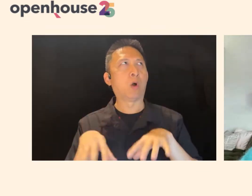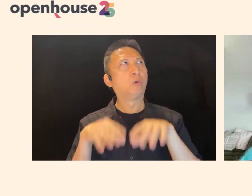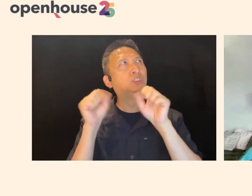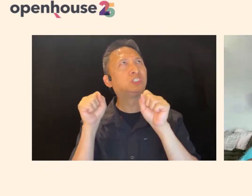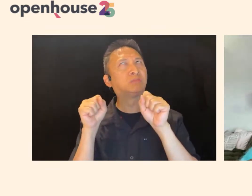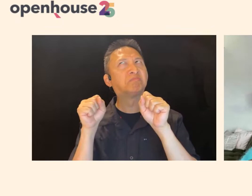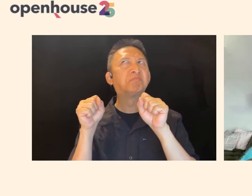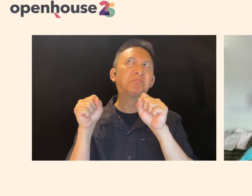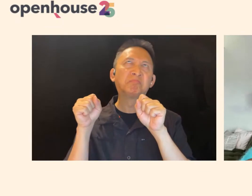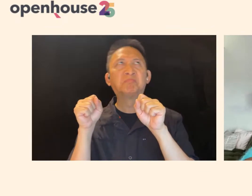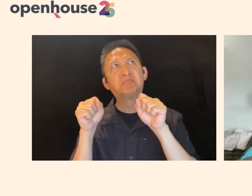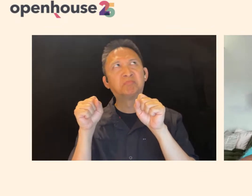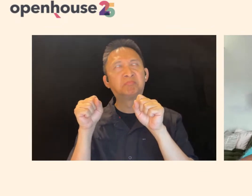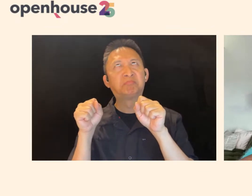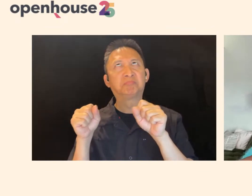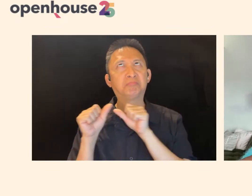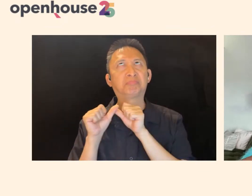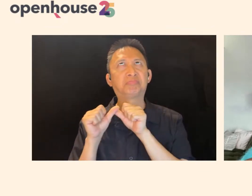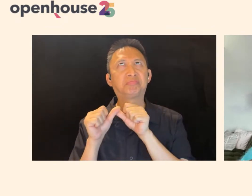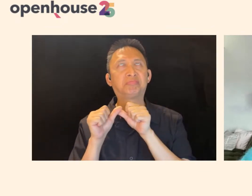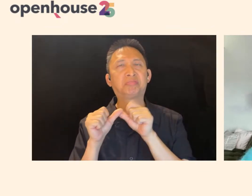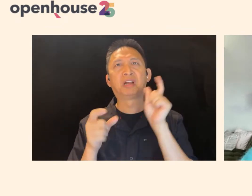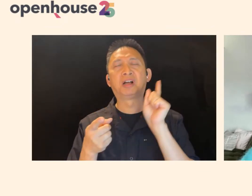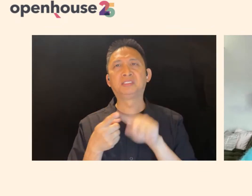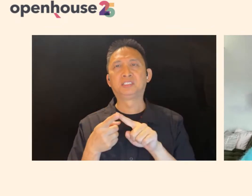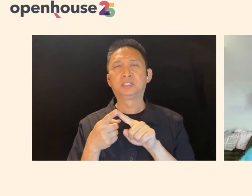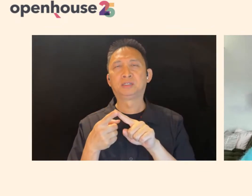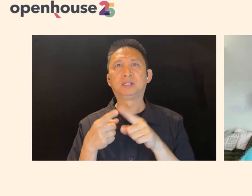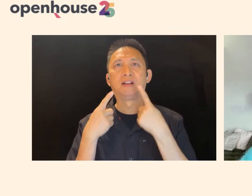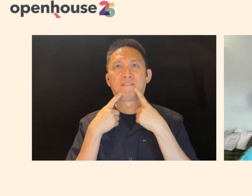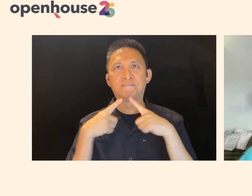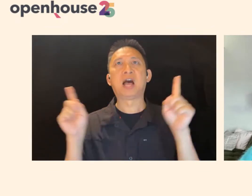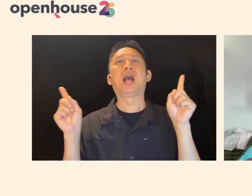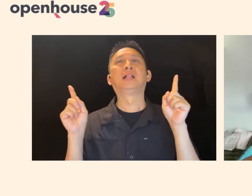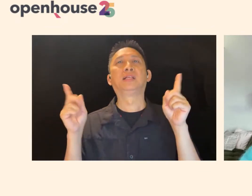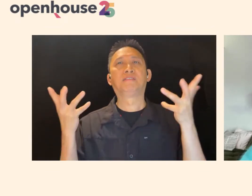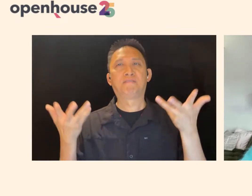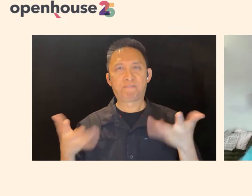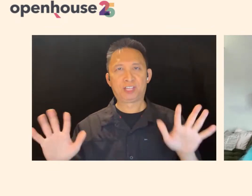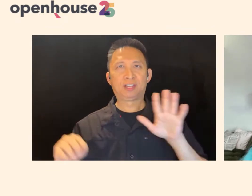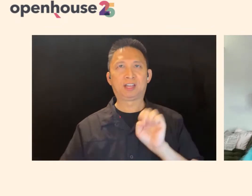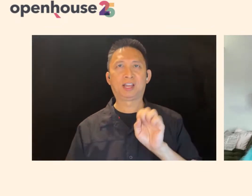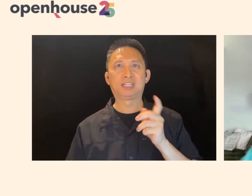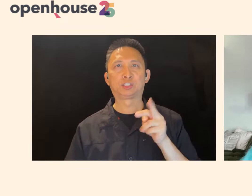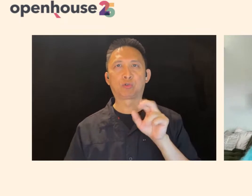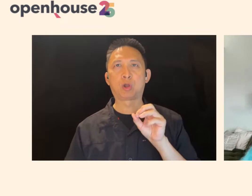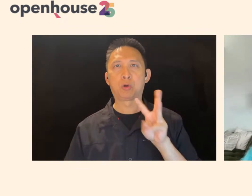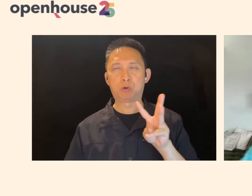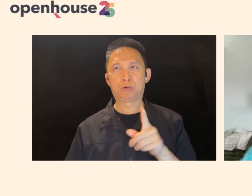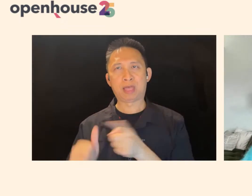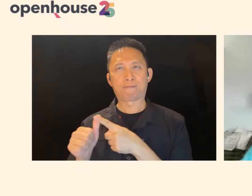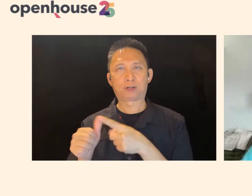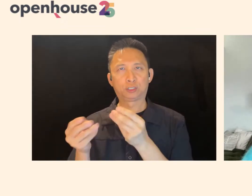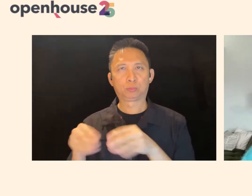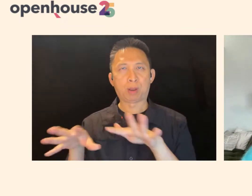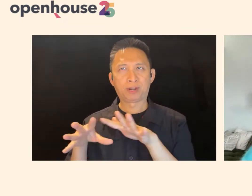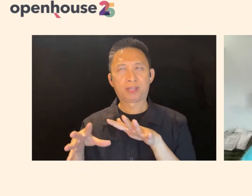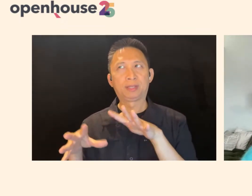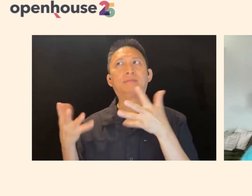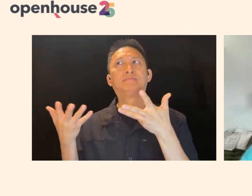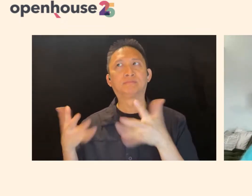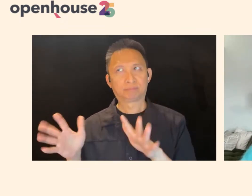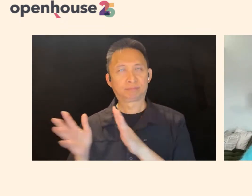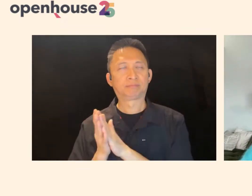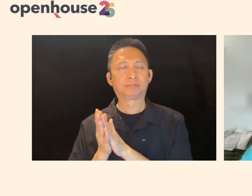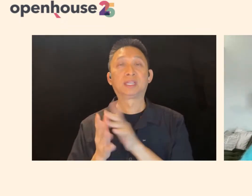say up until we closed escrow on the first property. And then we launched resident education